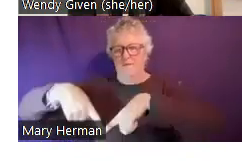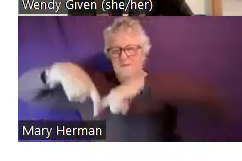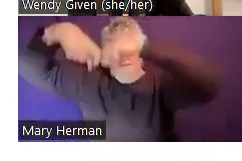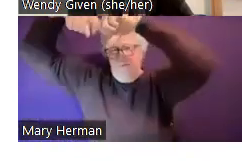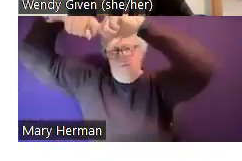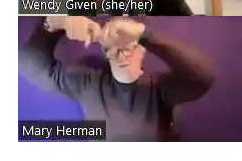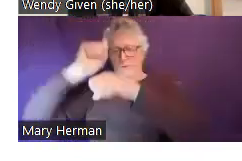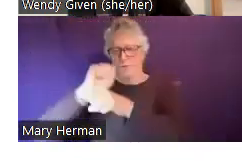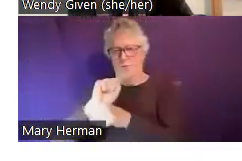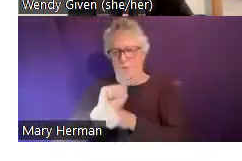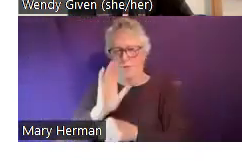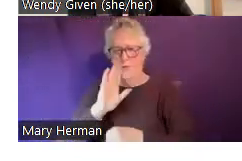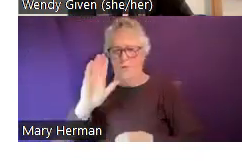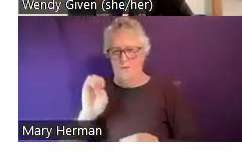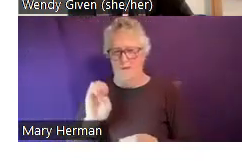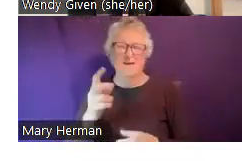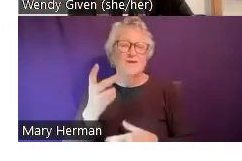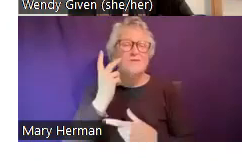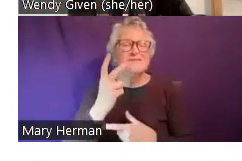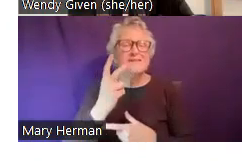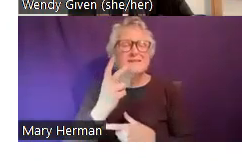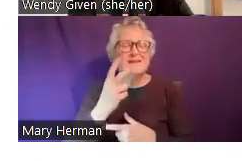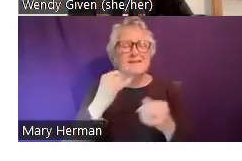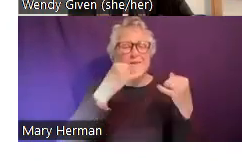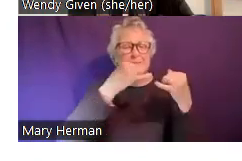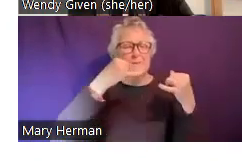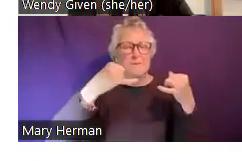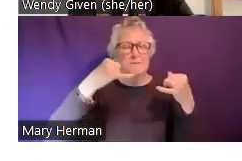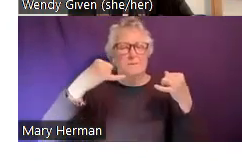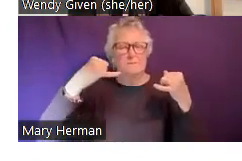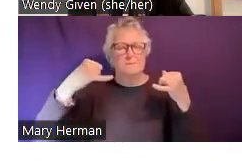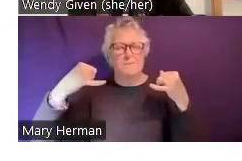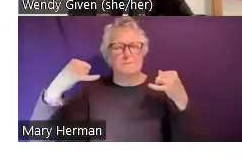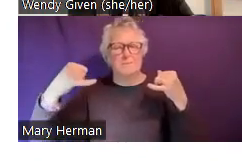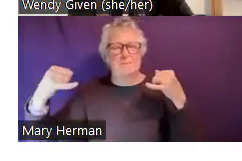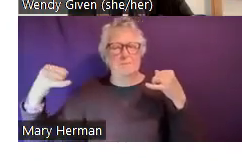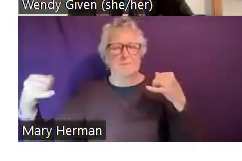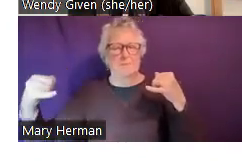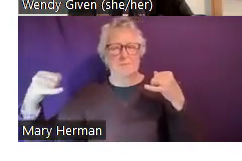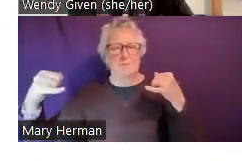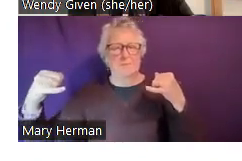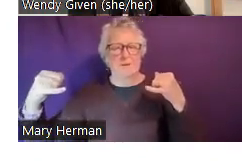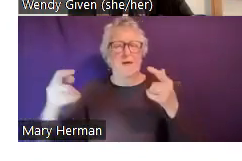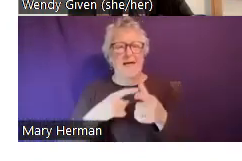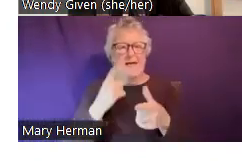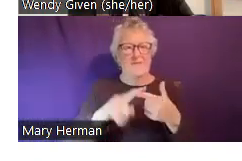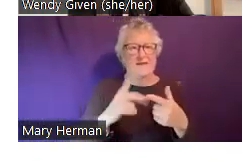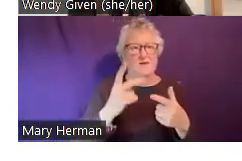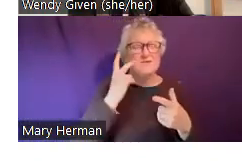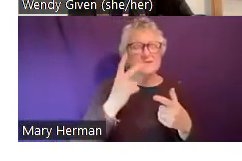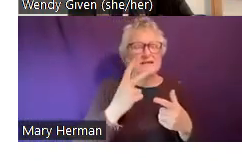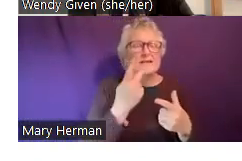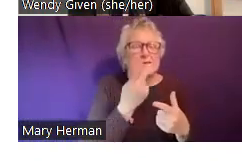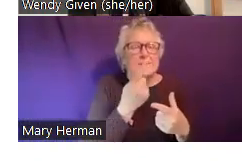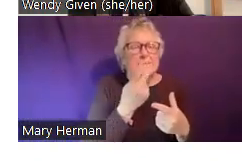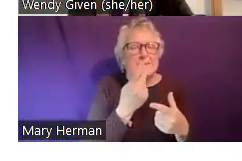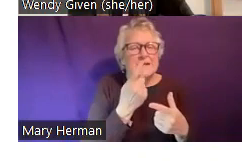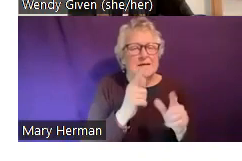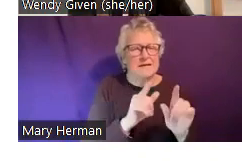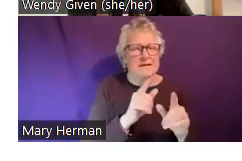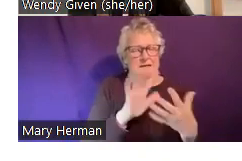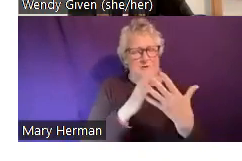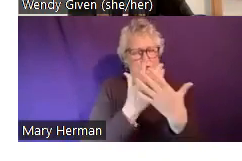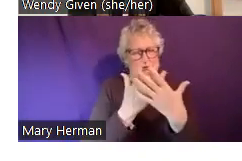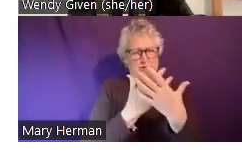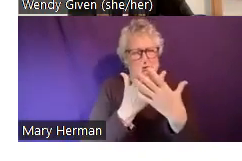lines representing the kind of very fixed area, but then there's this sort of pink line, or this pink shaded area, and that's the kind